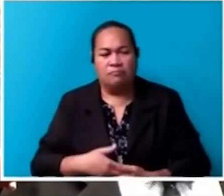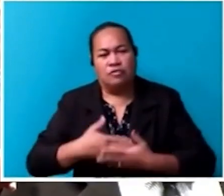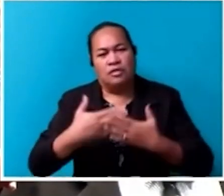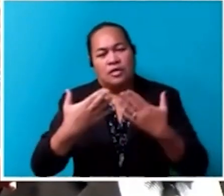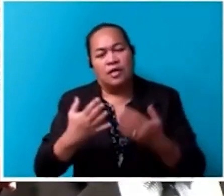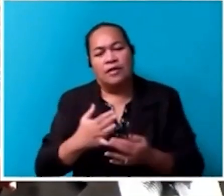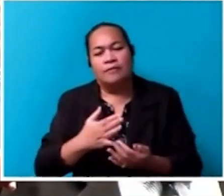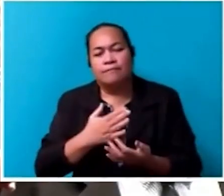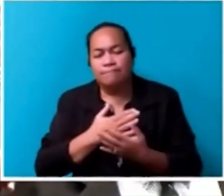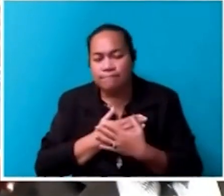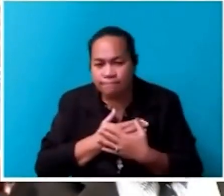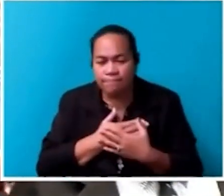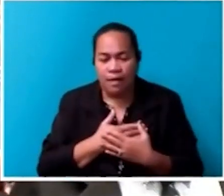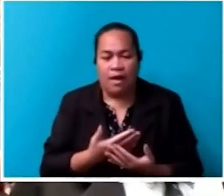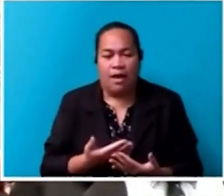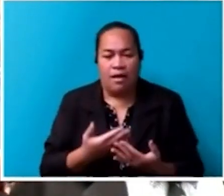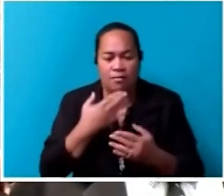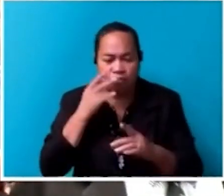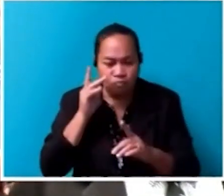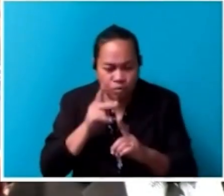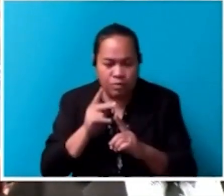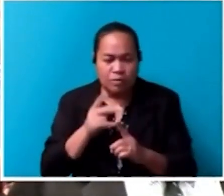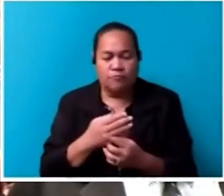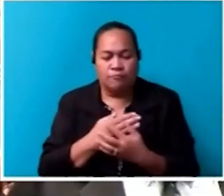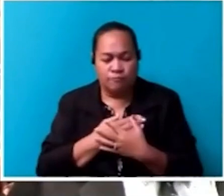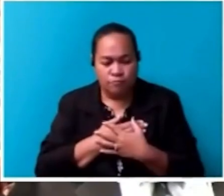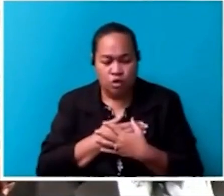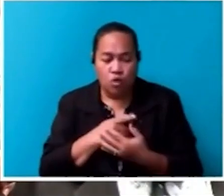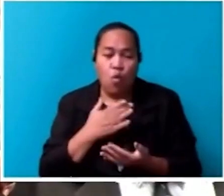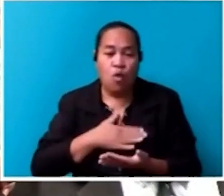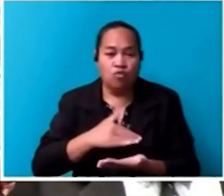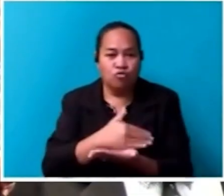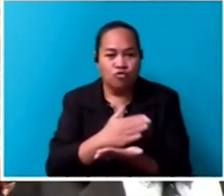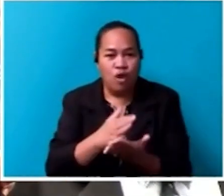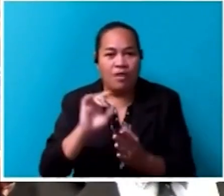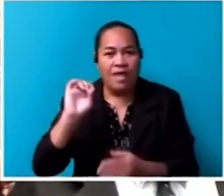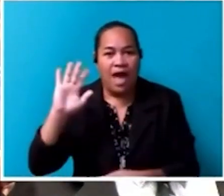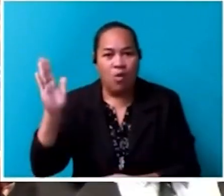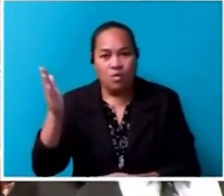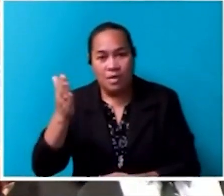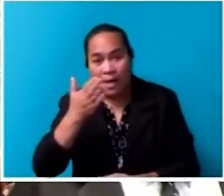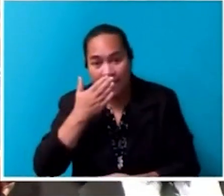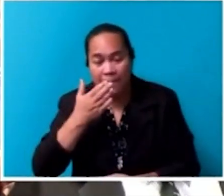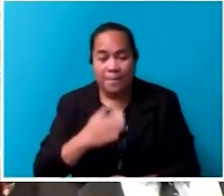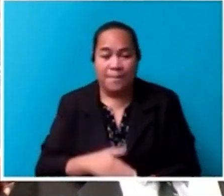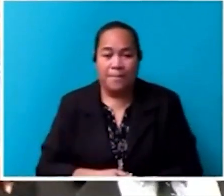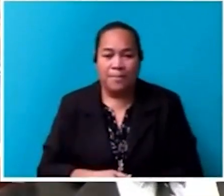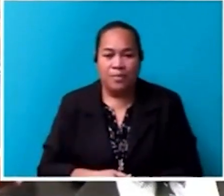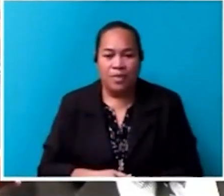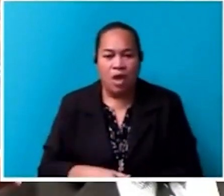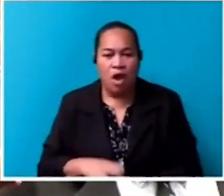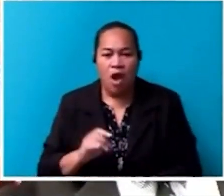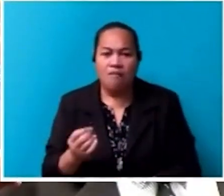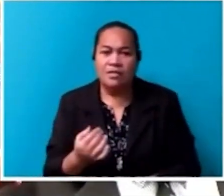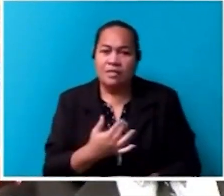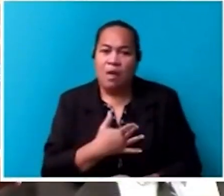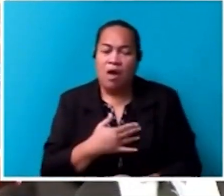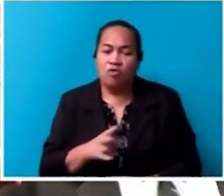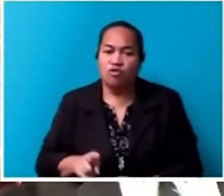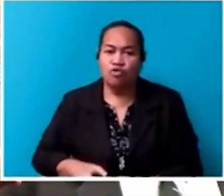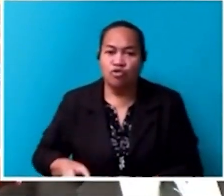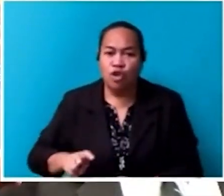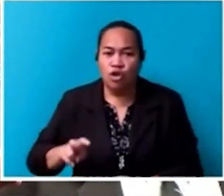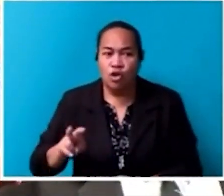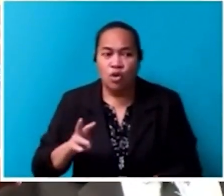purpose to share with this esteemed House the outcomes of an inspiring journey that